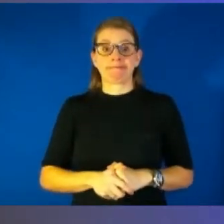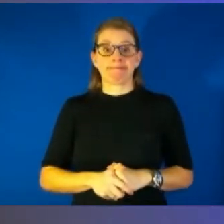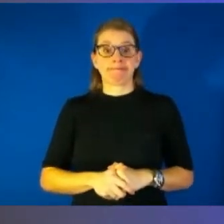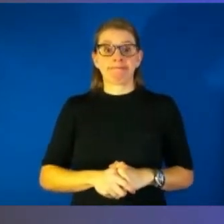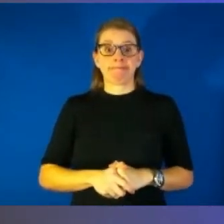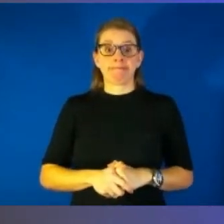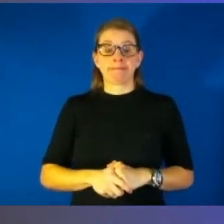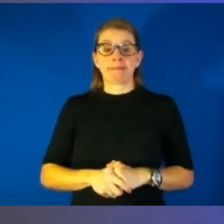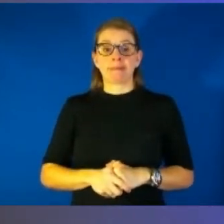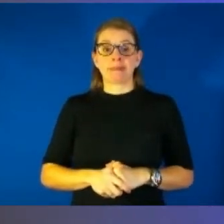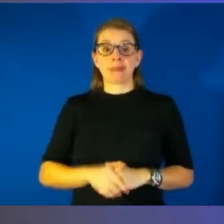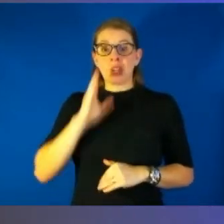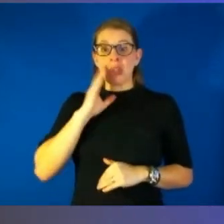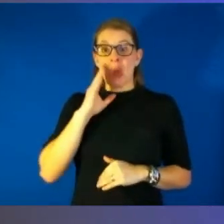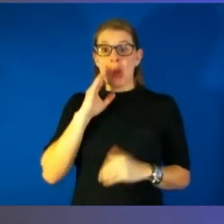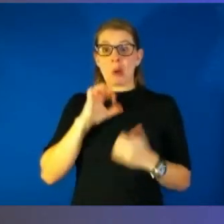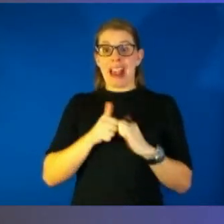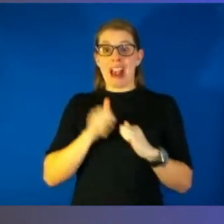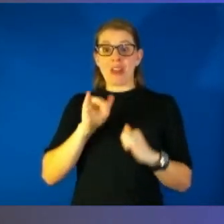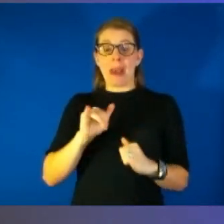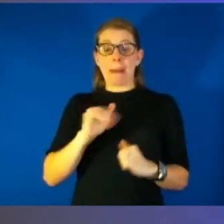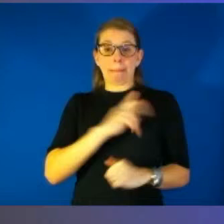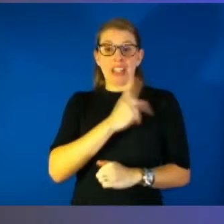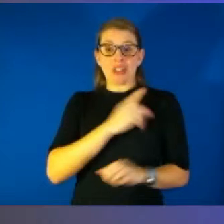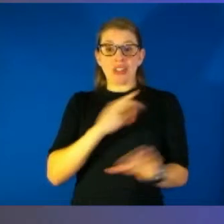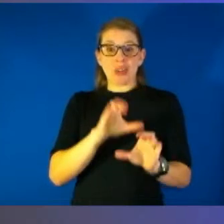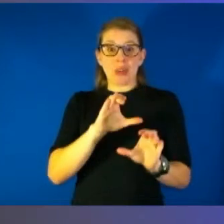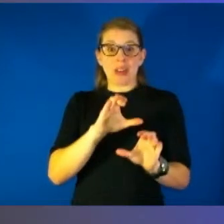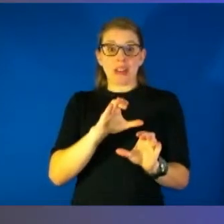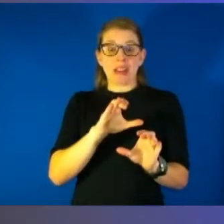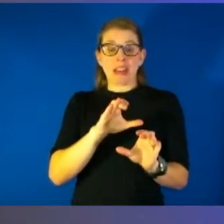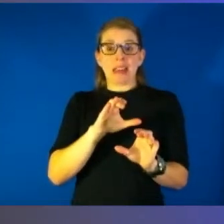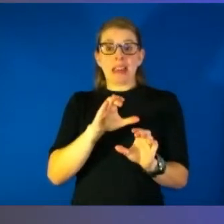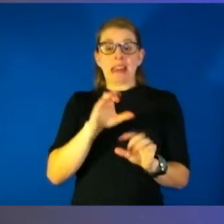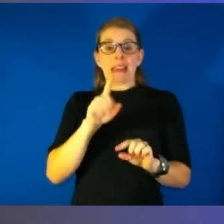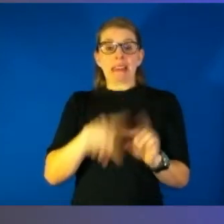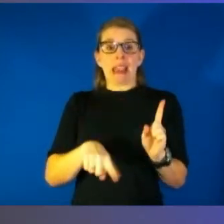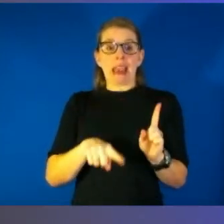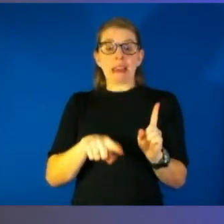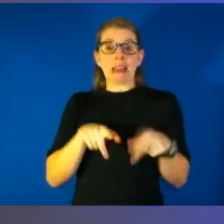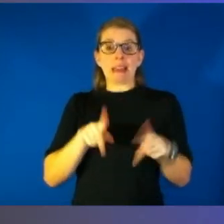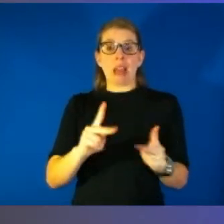You know how that patient's doing, but you can't let it get to you. So